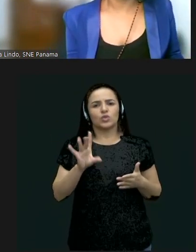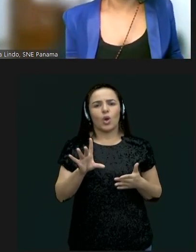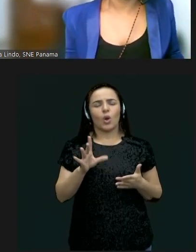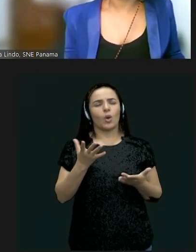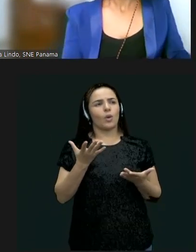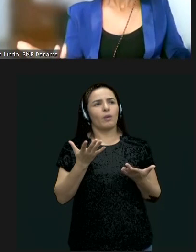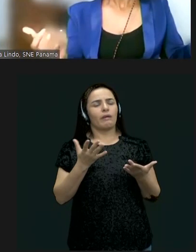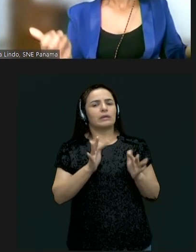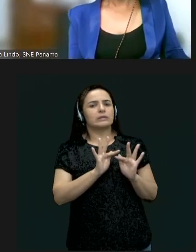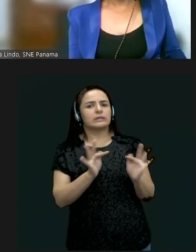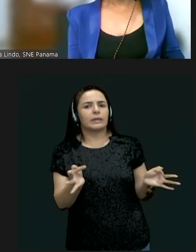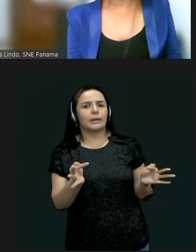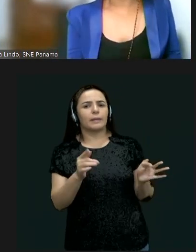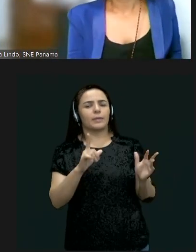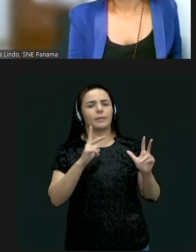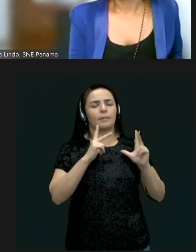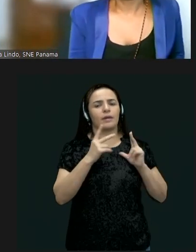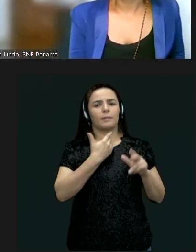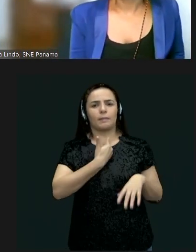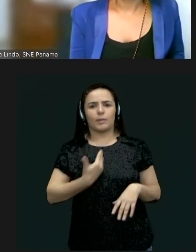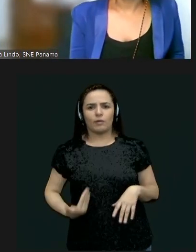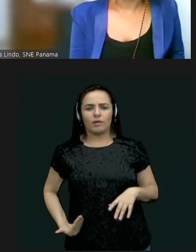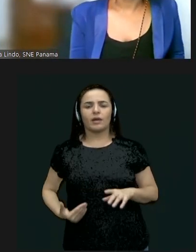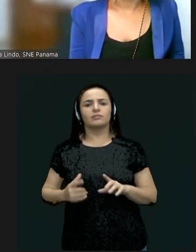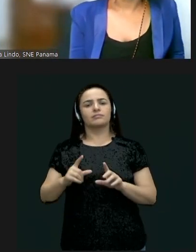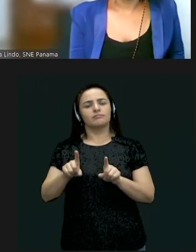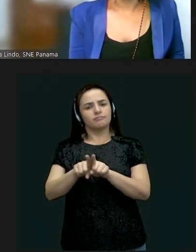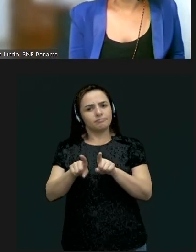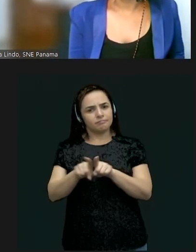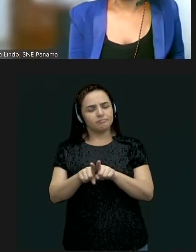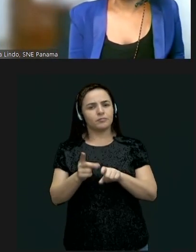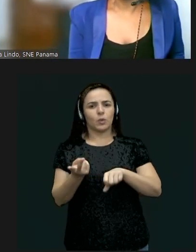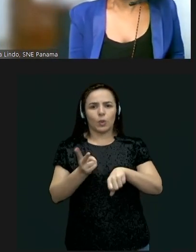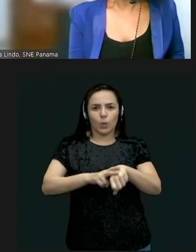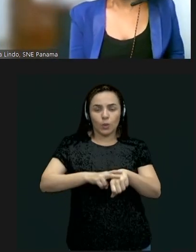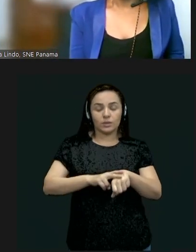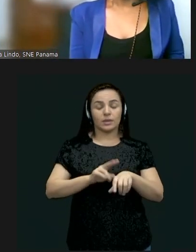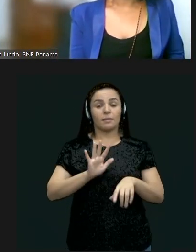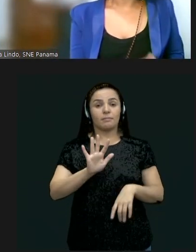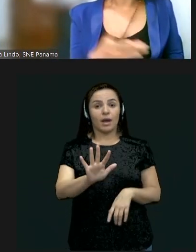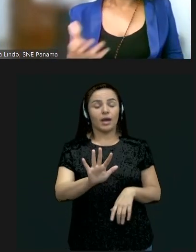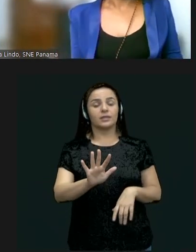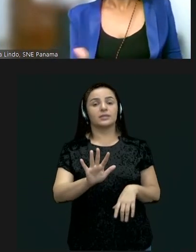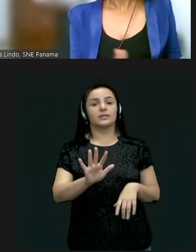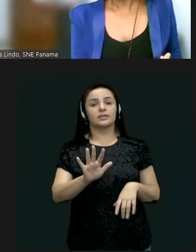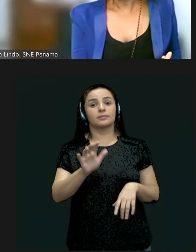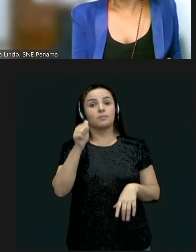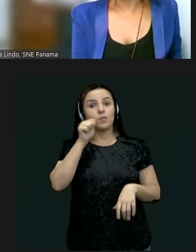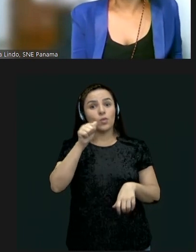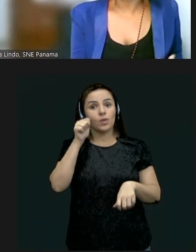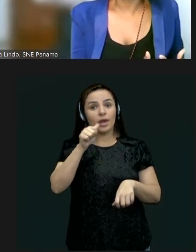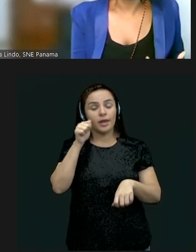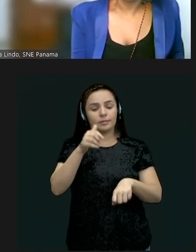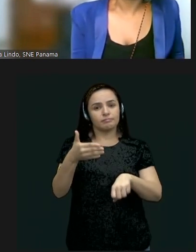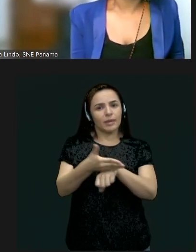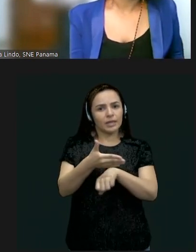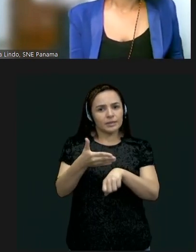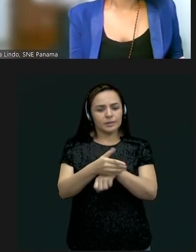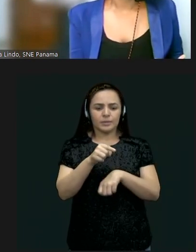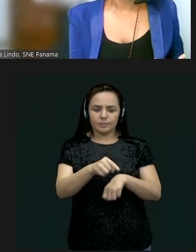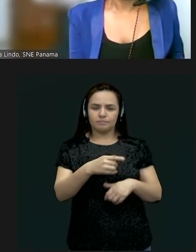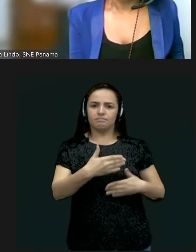educational sector, not only the private sector, the public sector, but enhancing the participation of women and youth in the